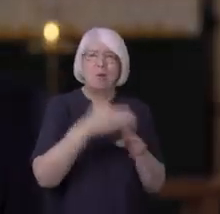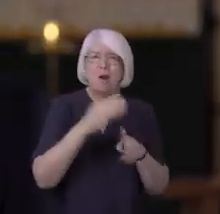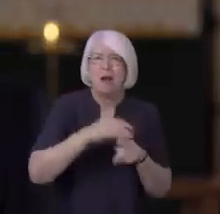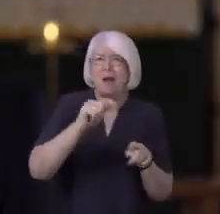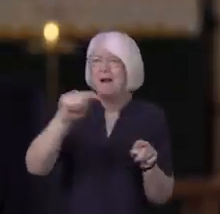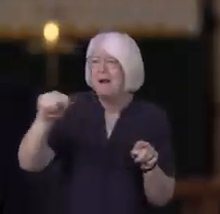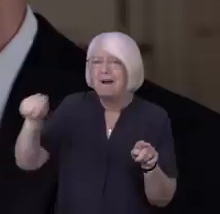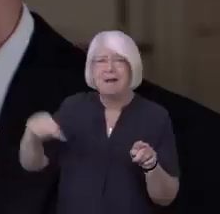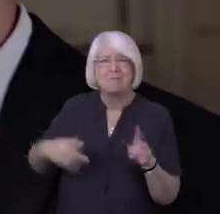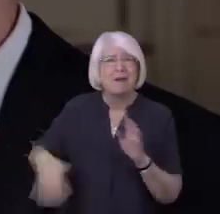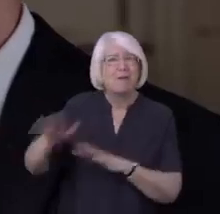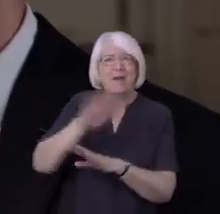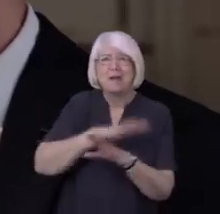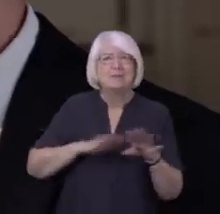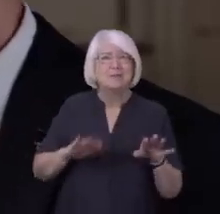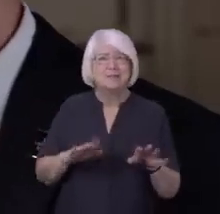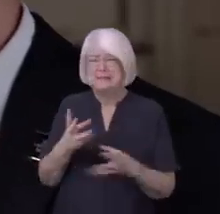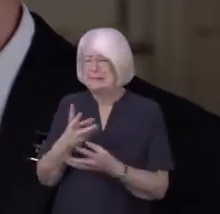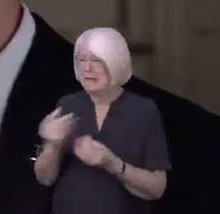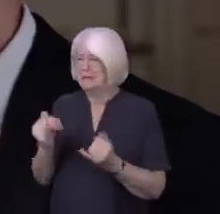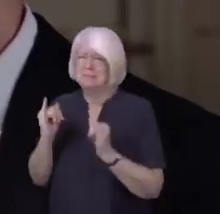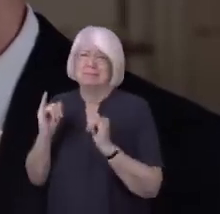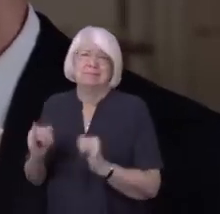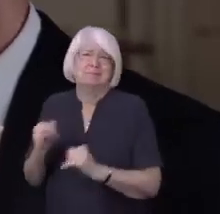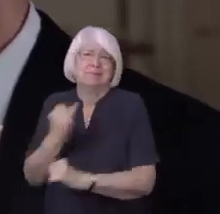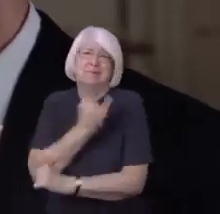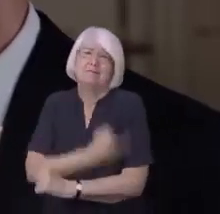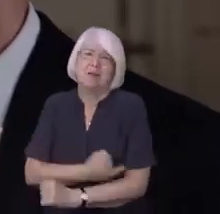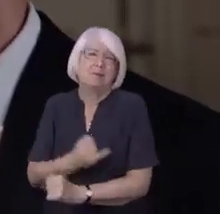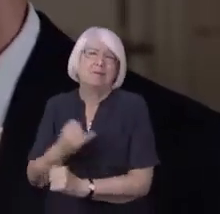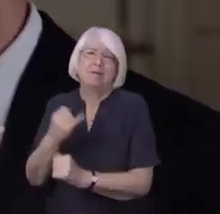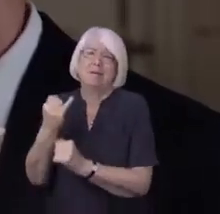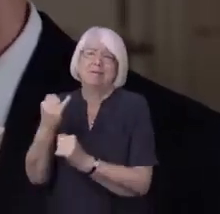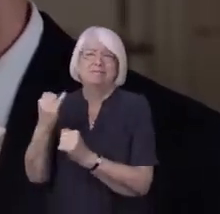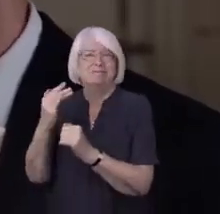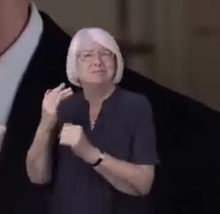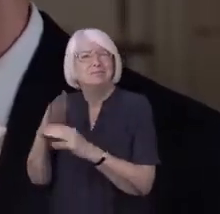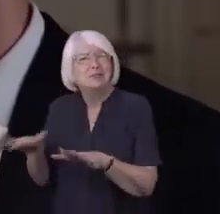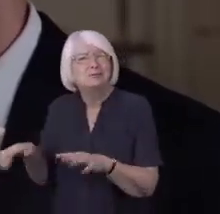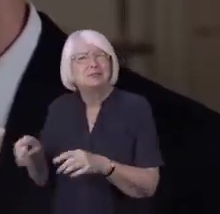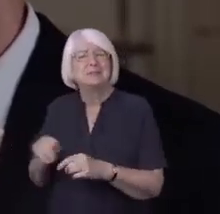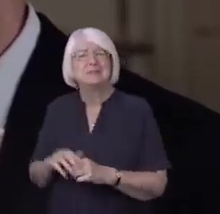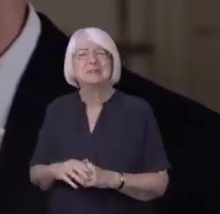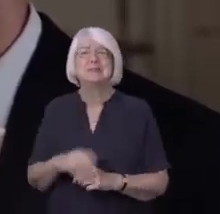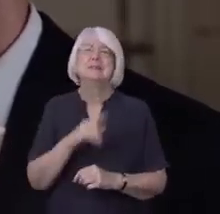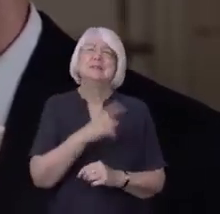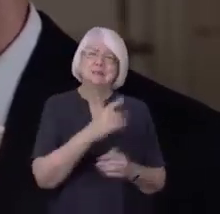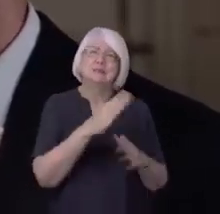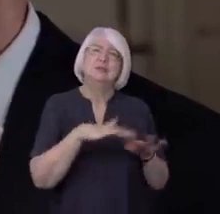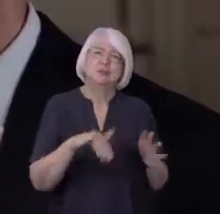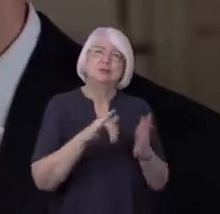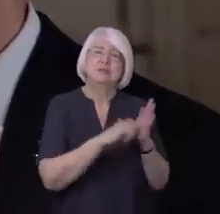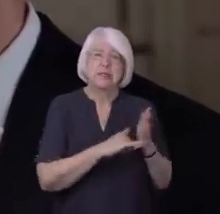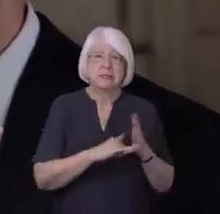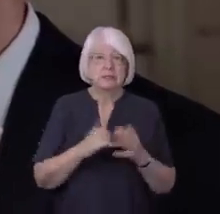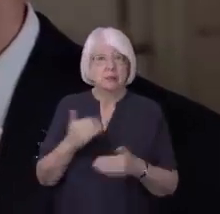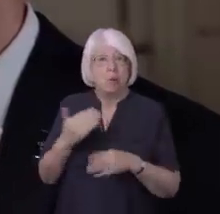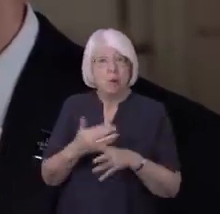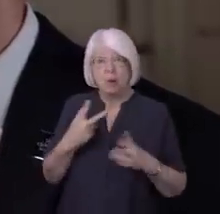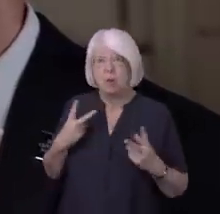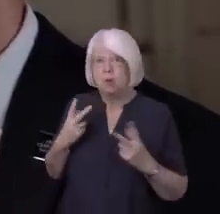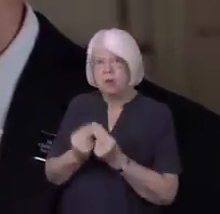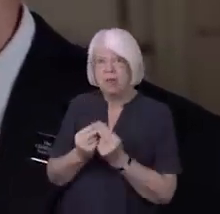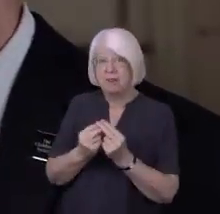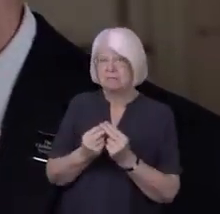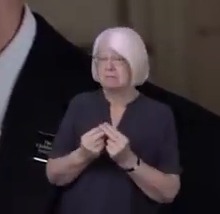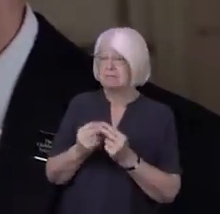children. The Children's Society works tirelessly to enable every child to walk tall, to enable every child